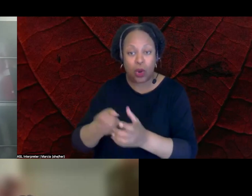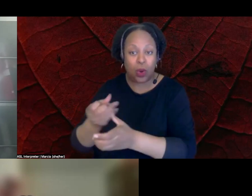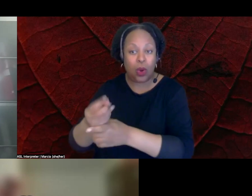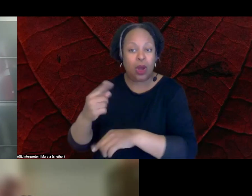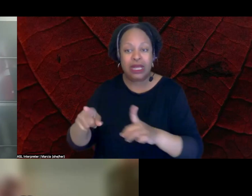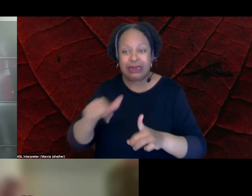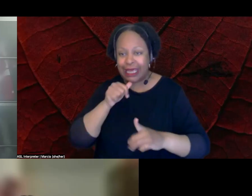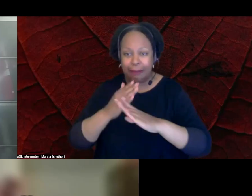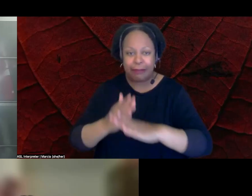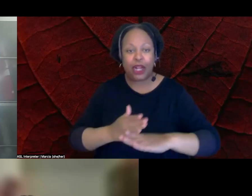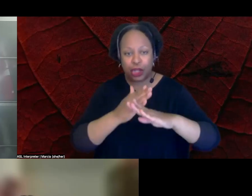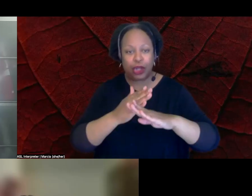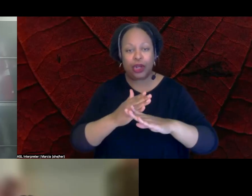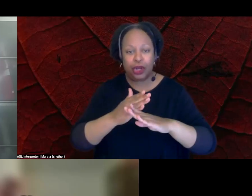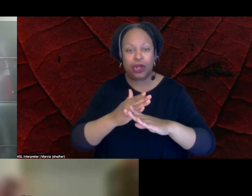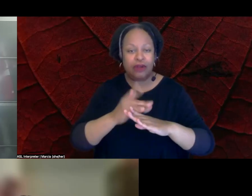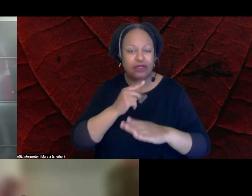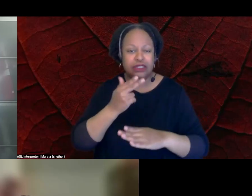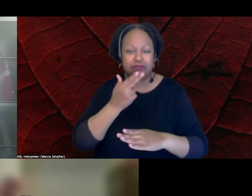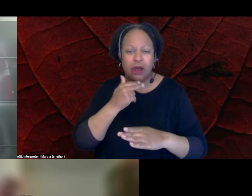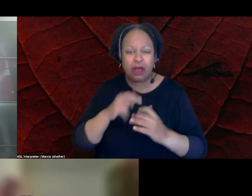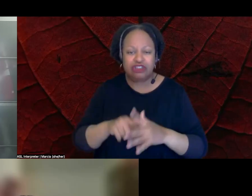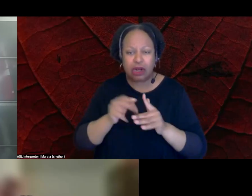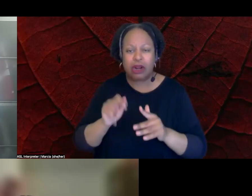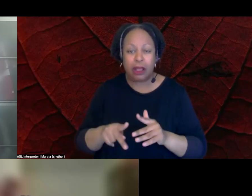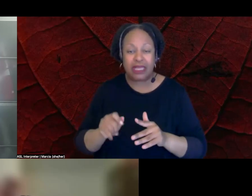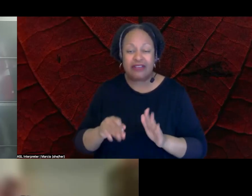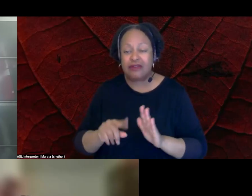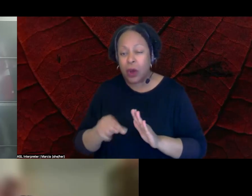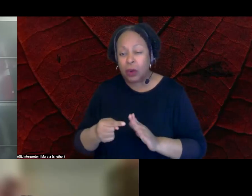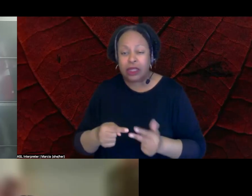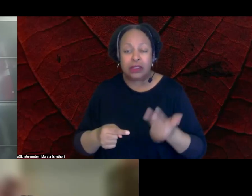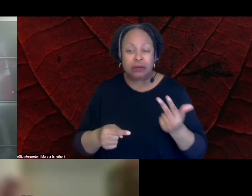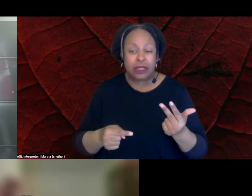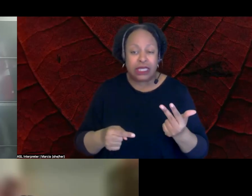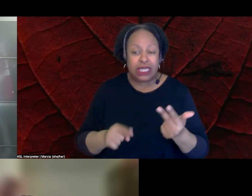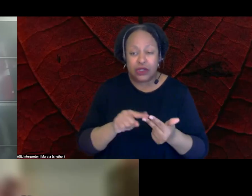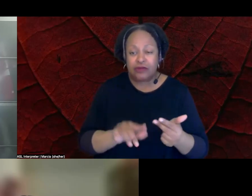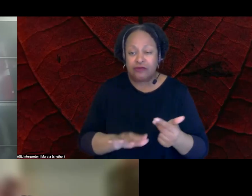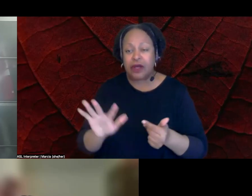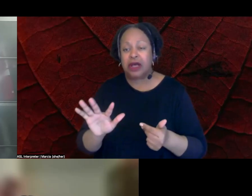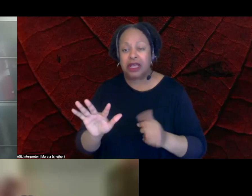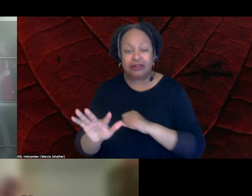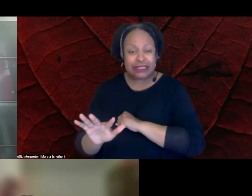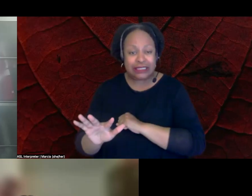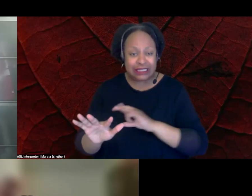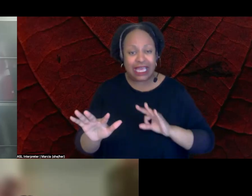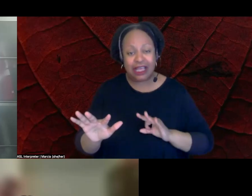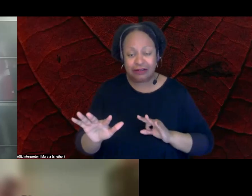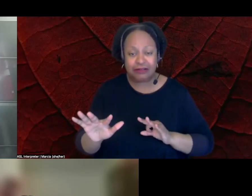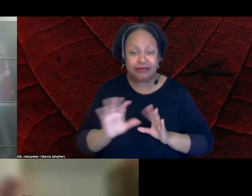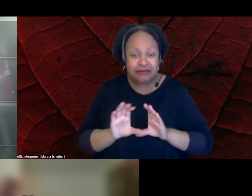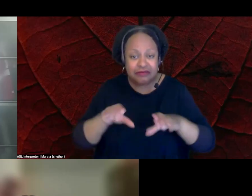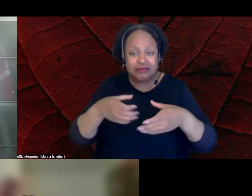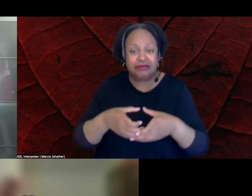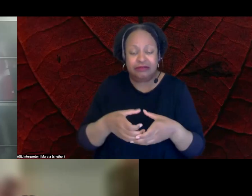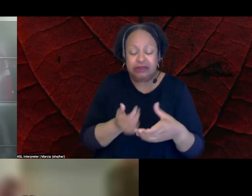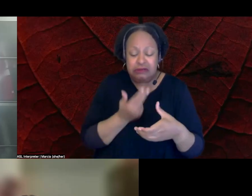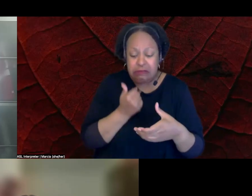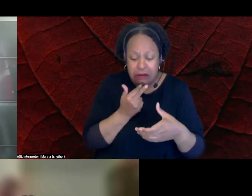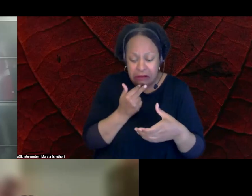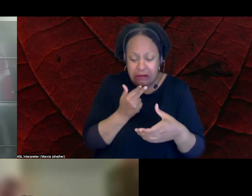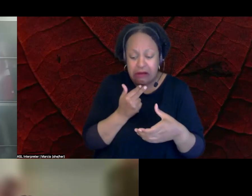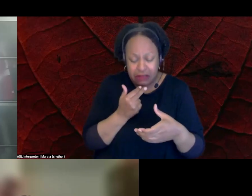for a small startup company. So if you're only a 3 to 5 person organization without that in the infancy,